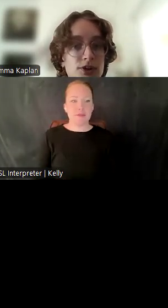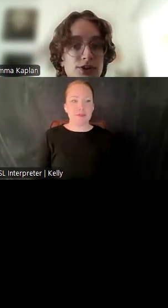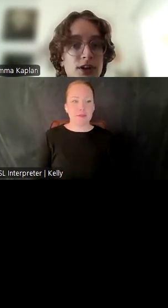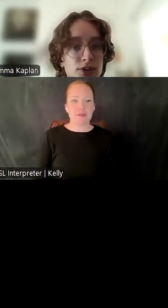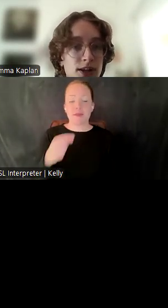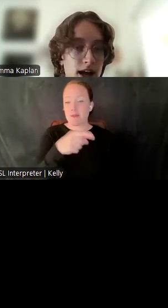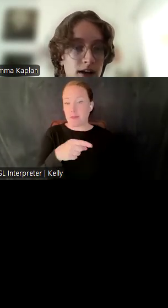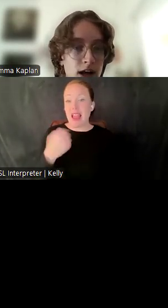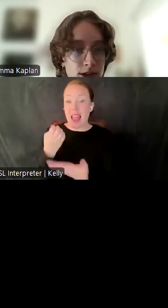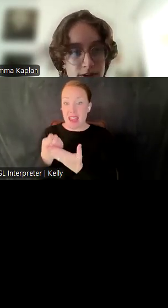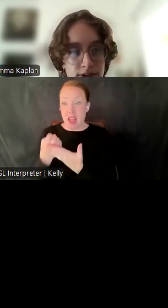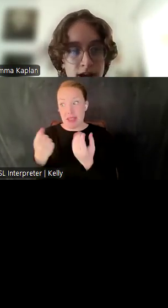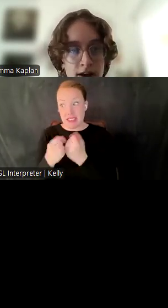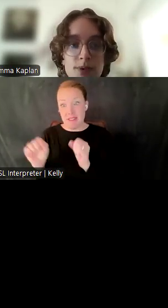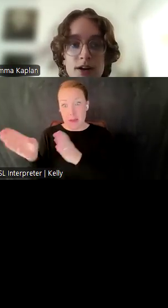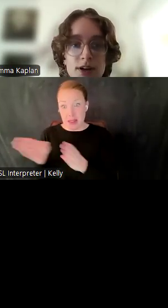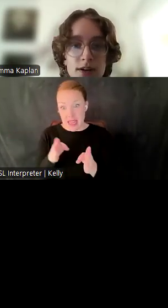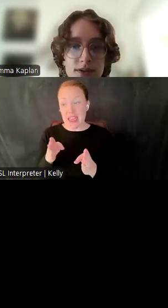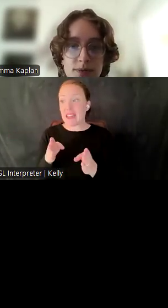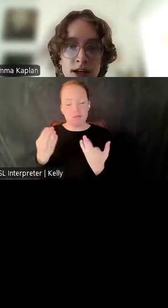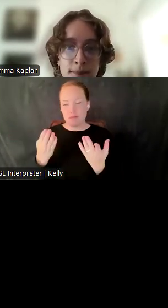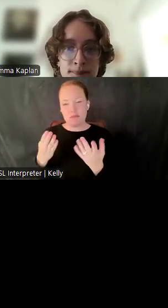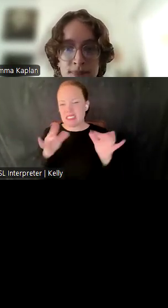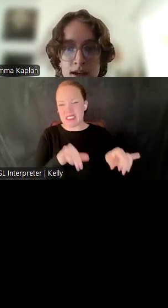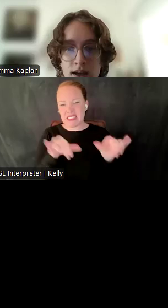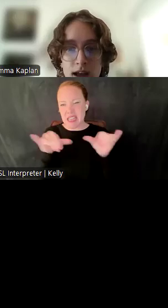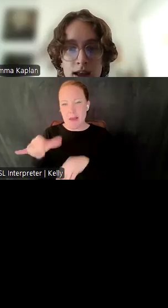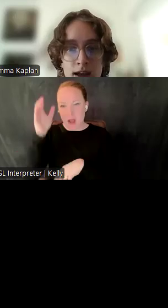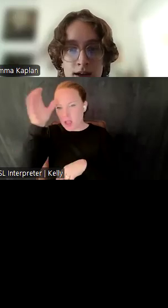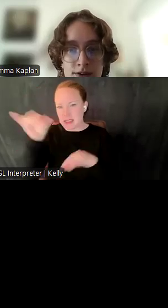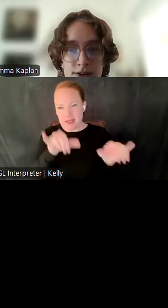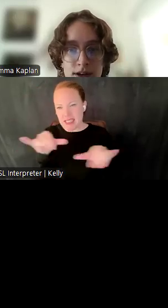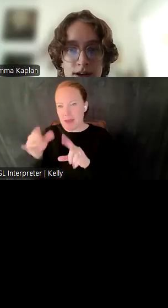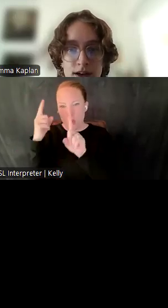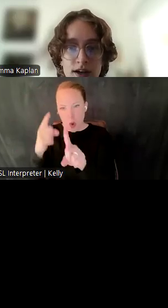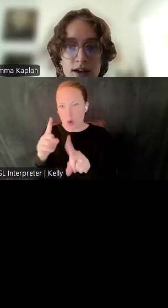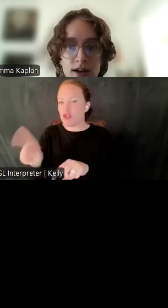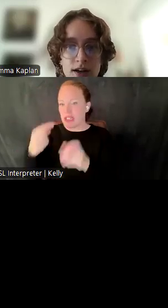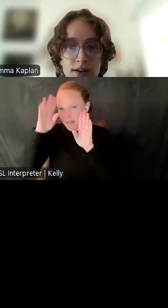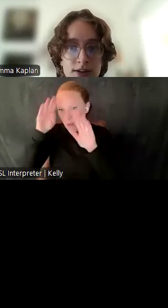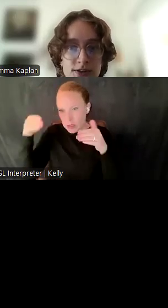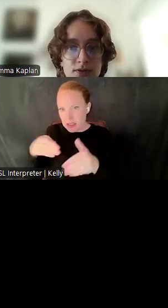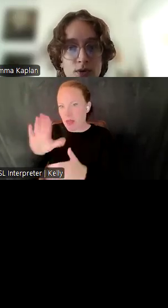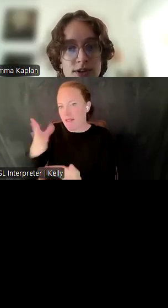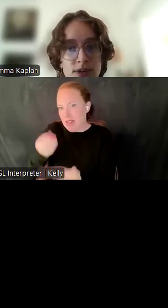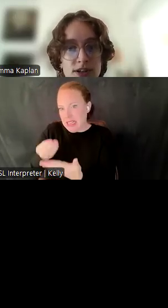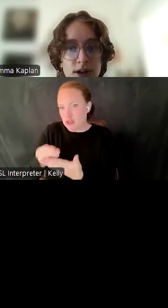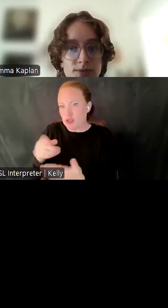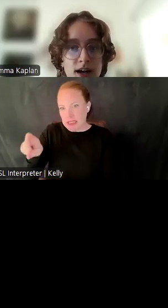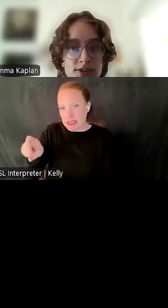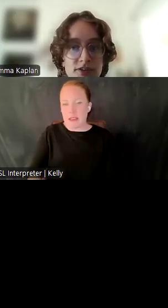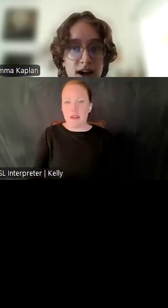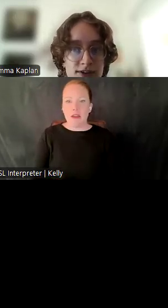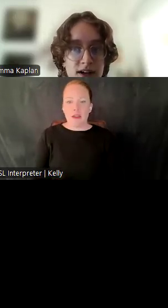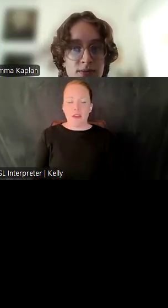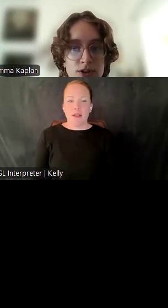the same. We're just centering the economic safety aspect of safety planning. And this, of course, can be